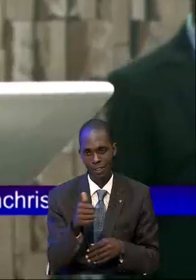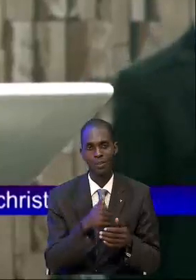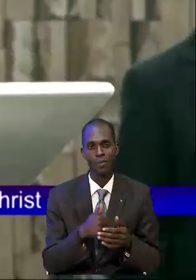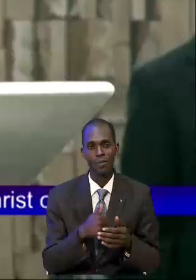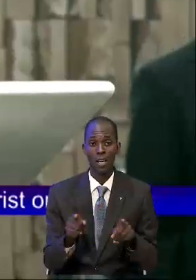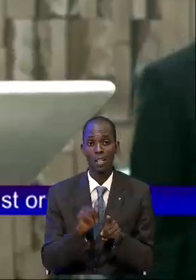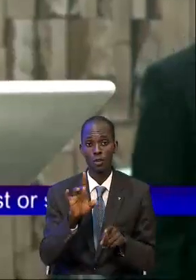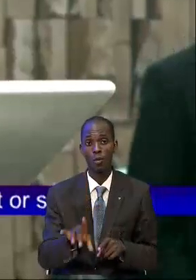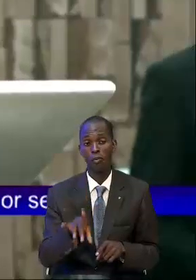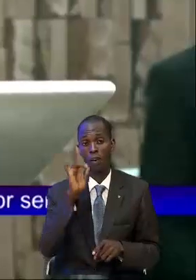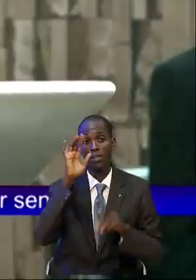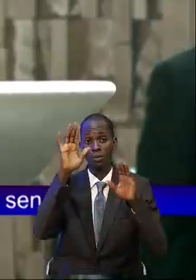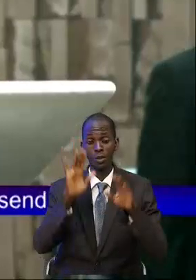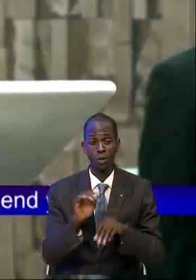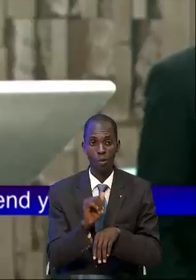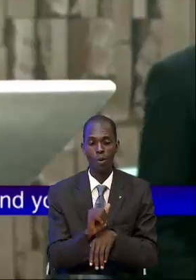Check yourself.